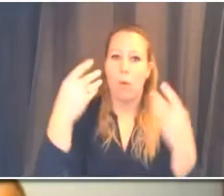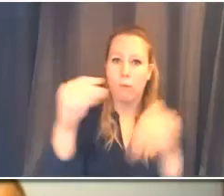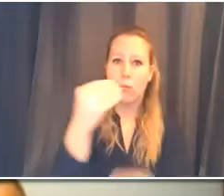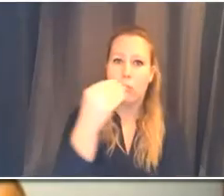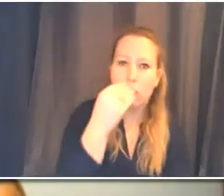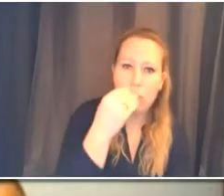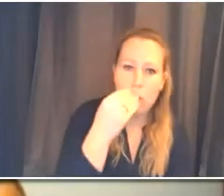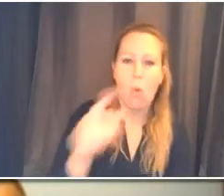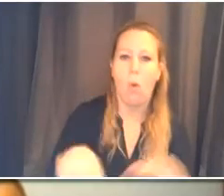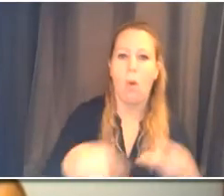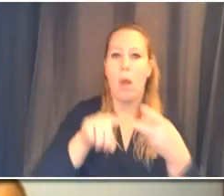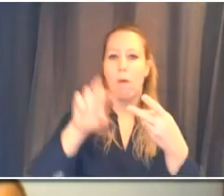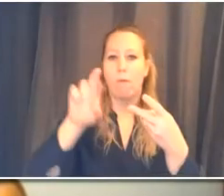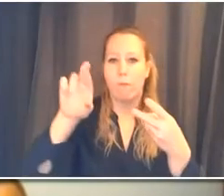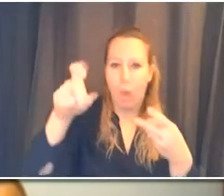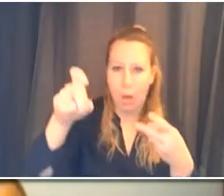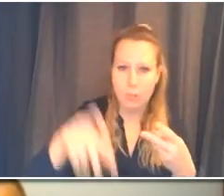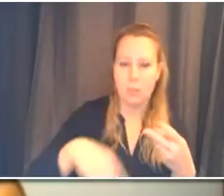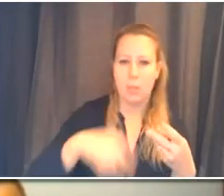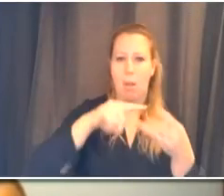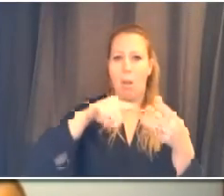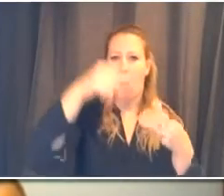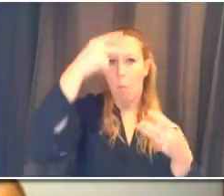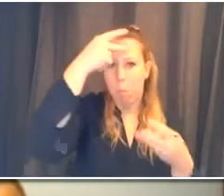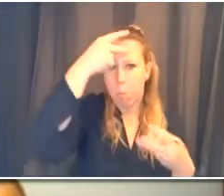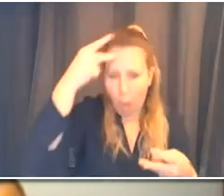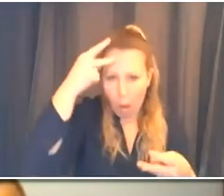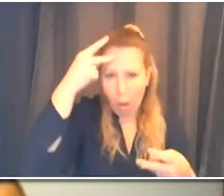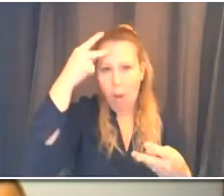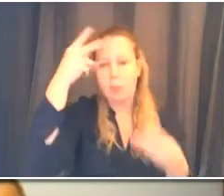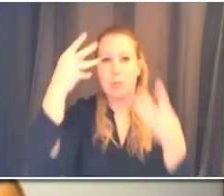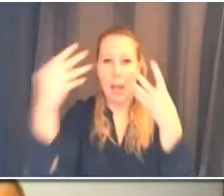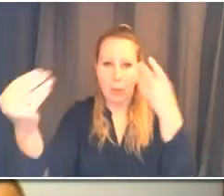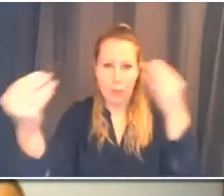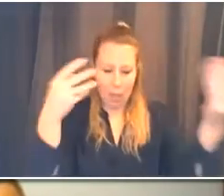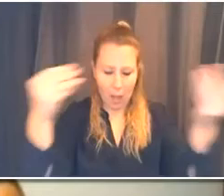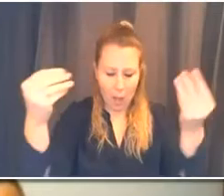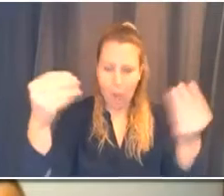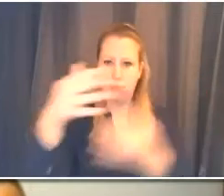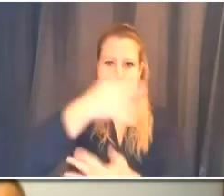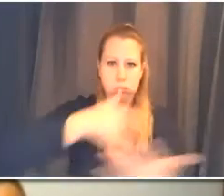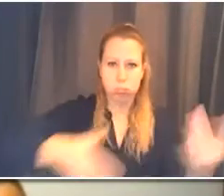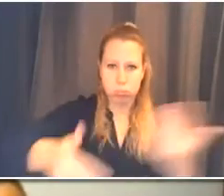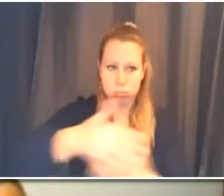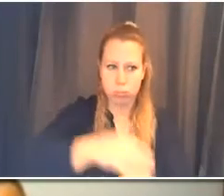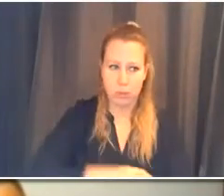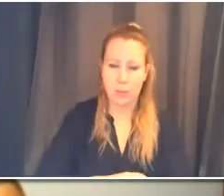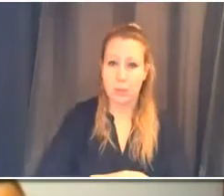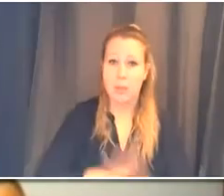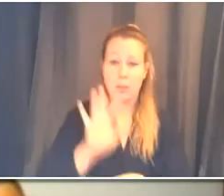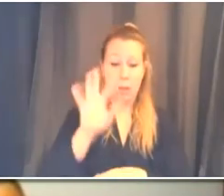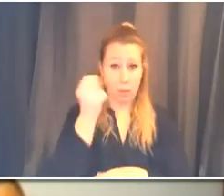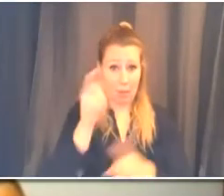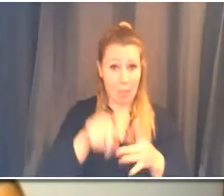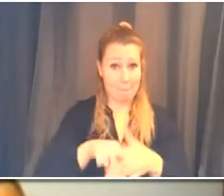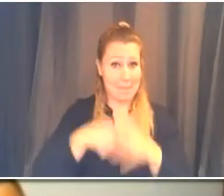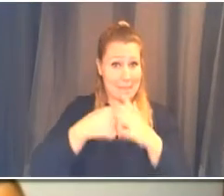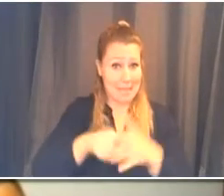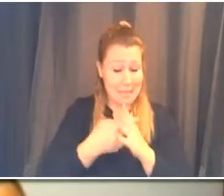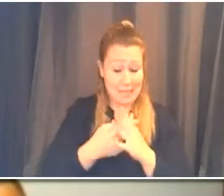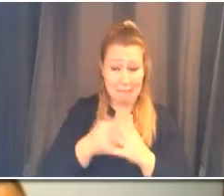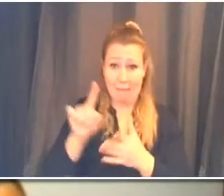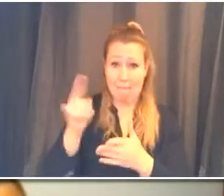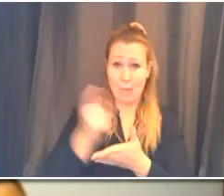see people coming out so I think it's what's going on in that household and no one is better at knowing what's going on than those specialist